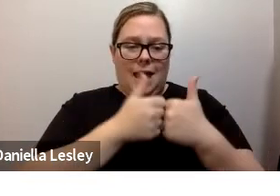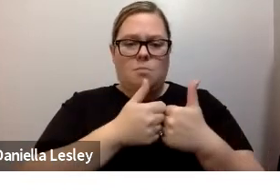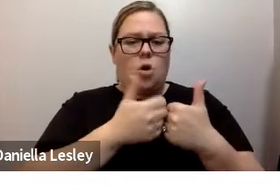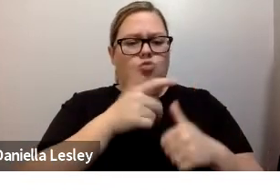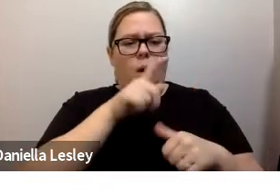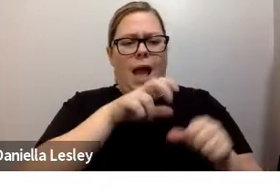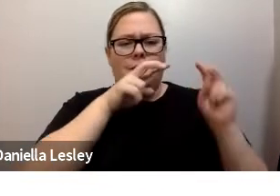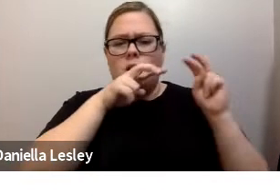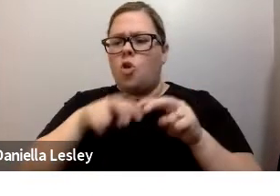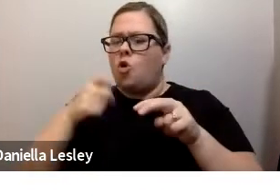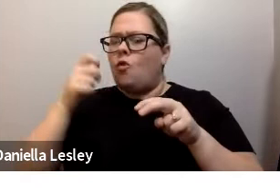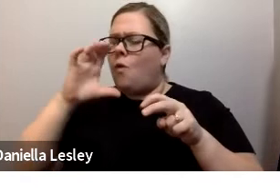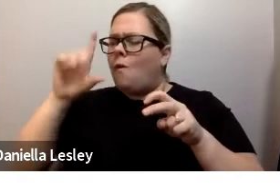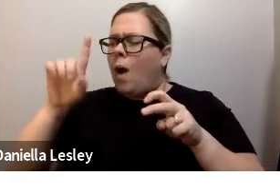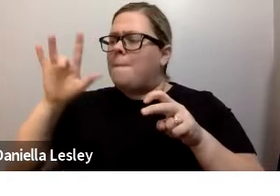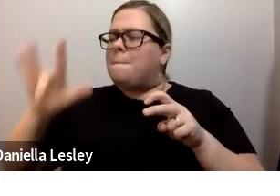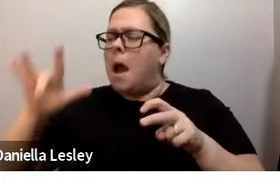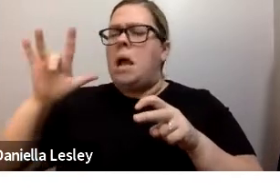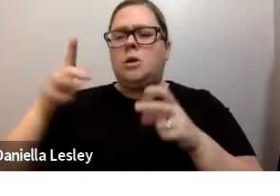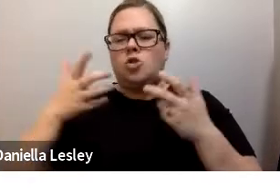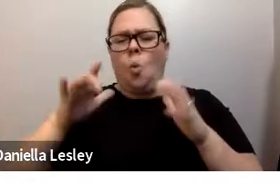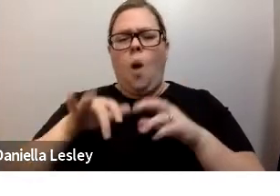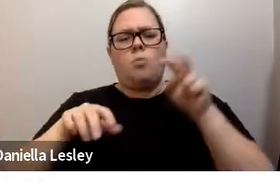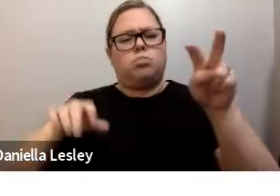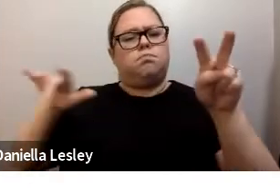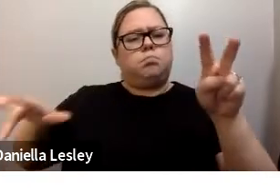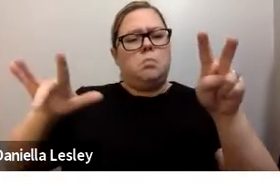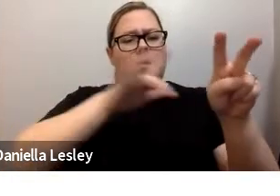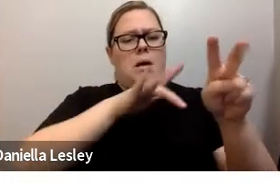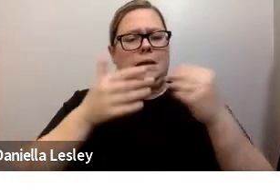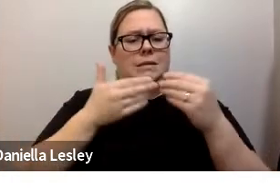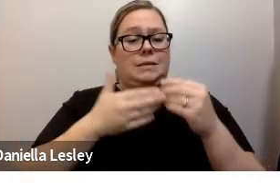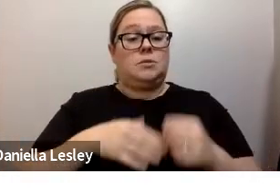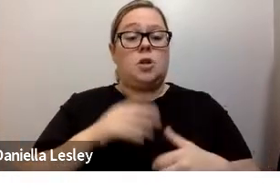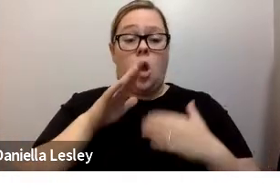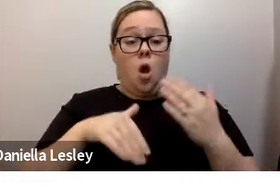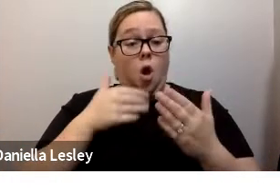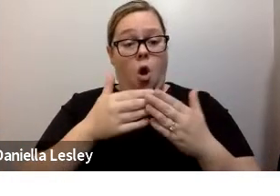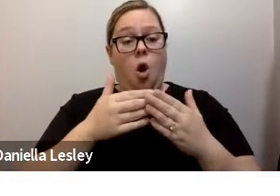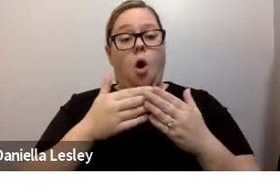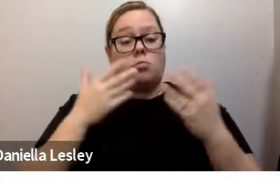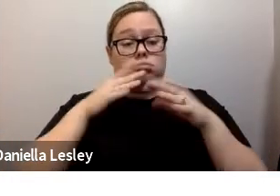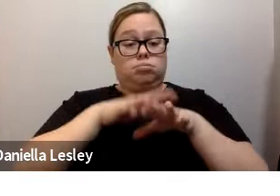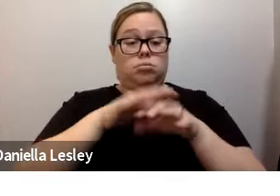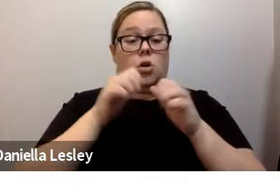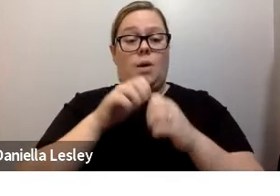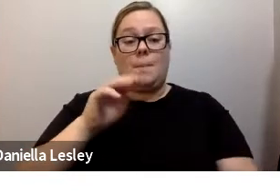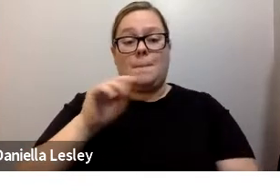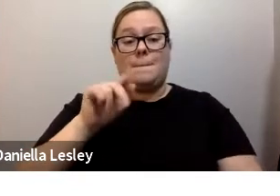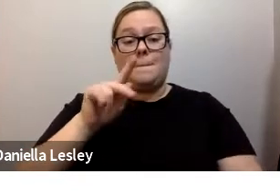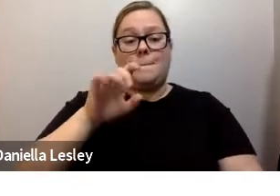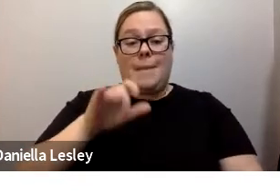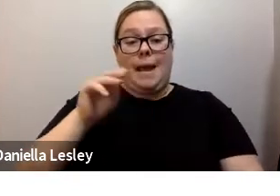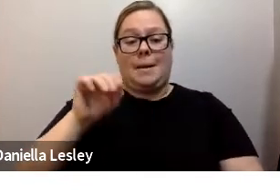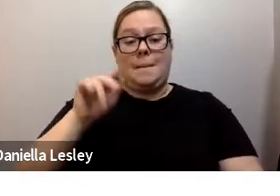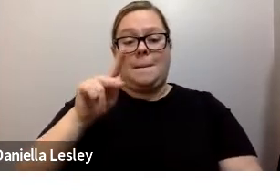where the button is. All of these touchpads are wired into a simple device called the Makey Makey, which is a STEM tool to teach